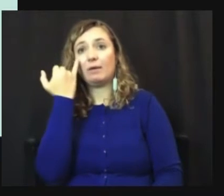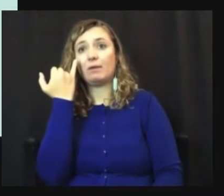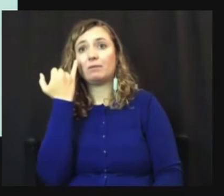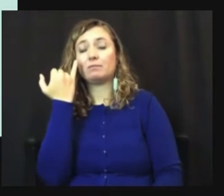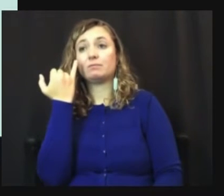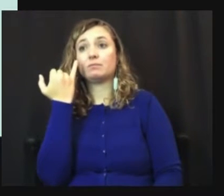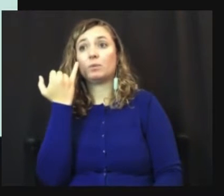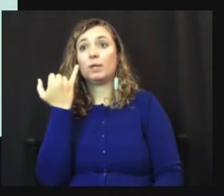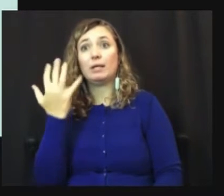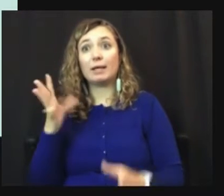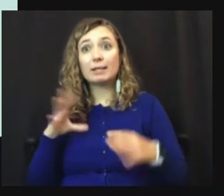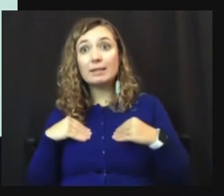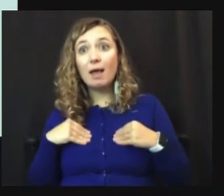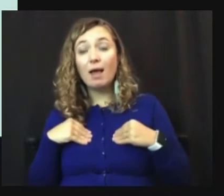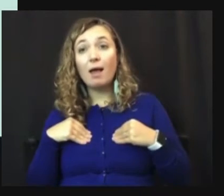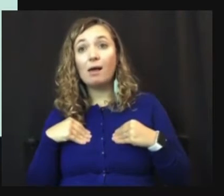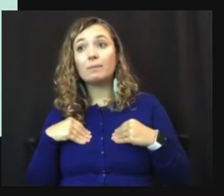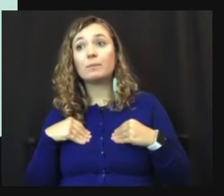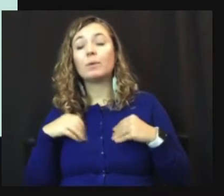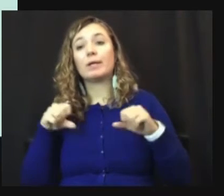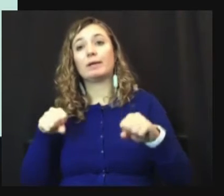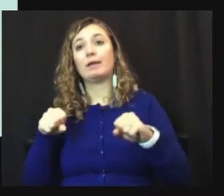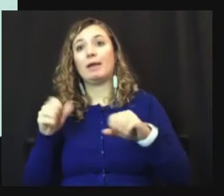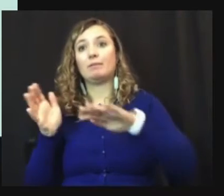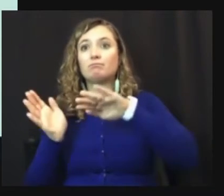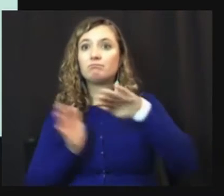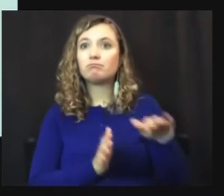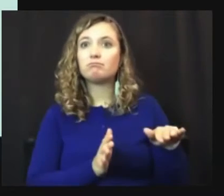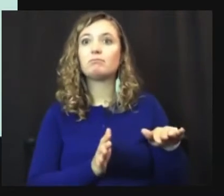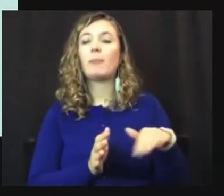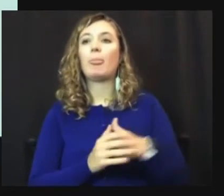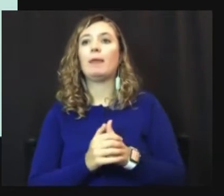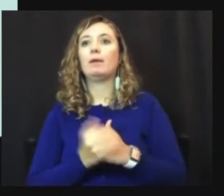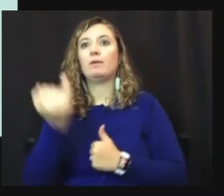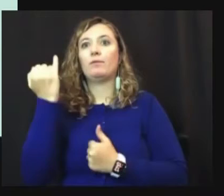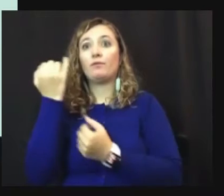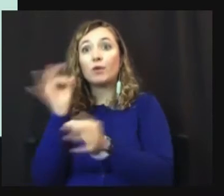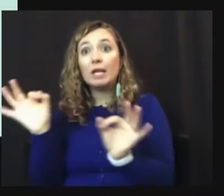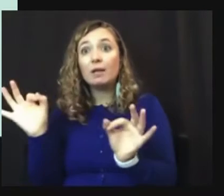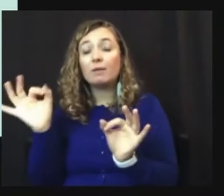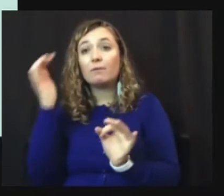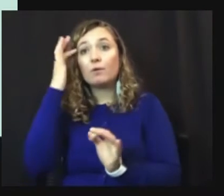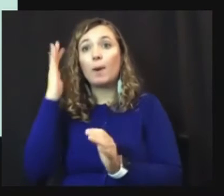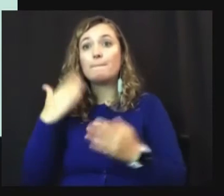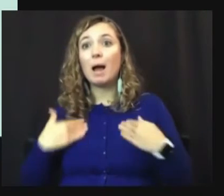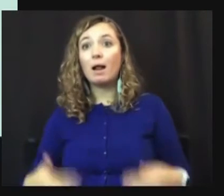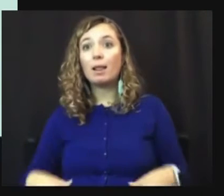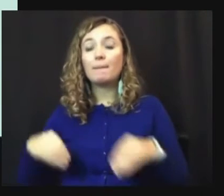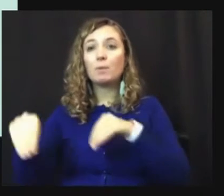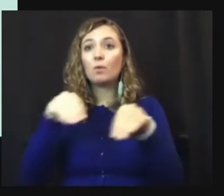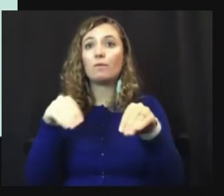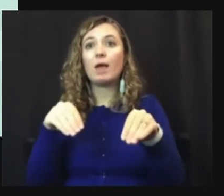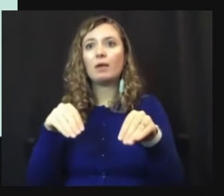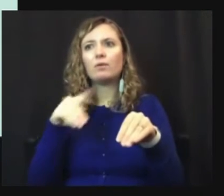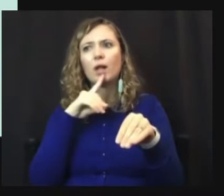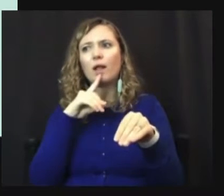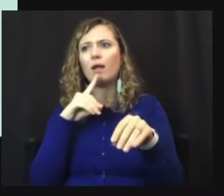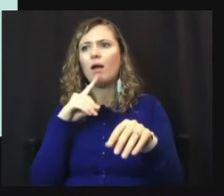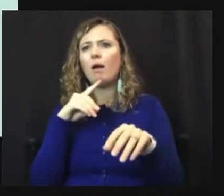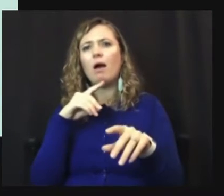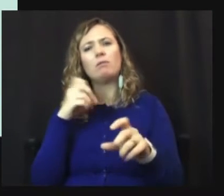we just allow for freedom of bodily movement and embracing and understanding that when we